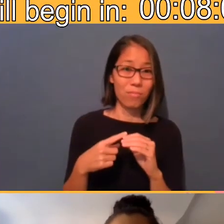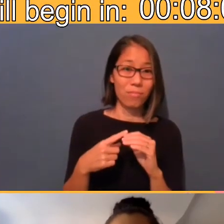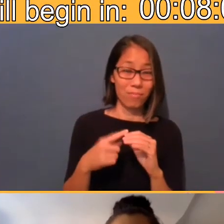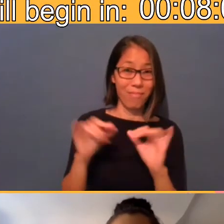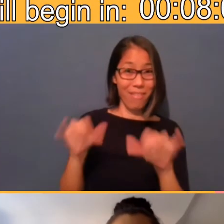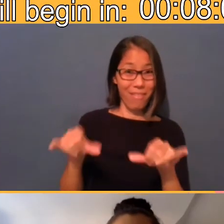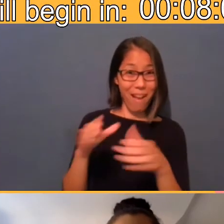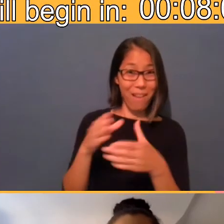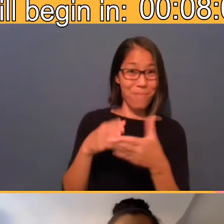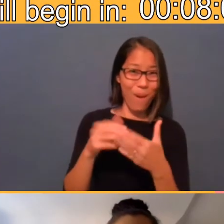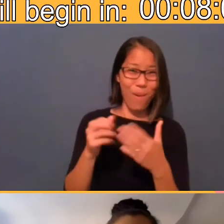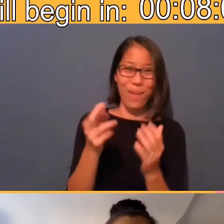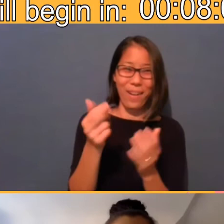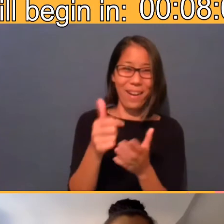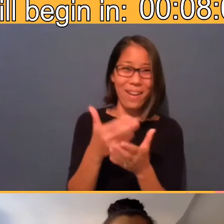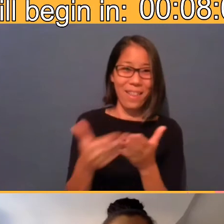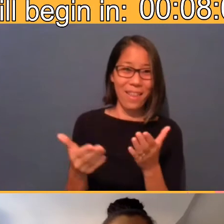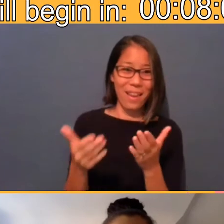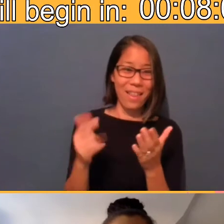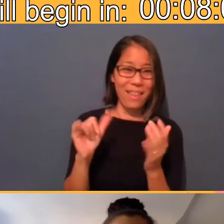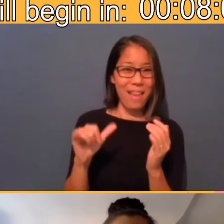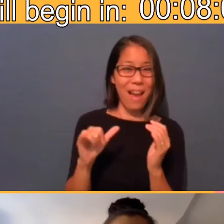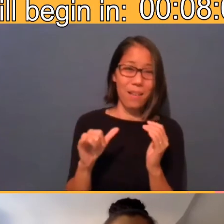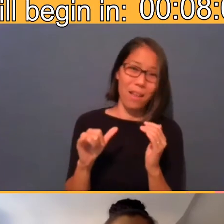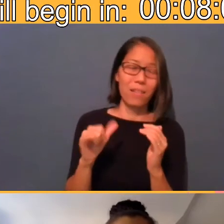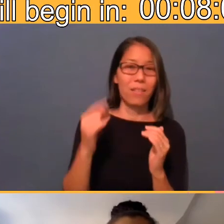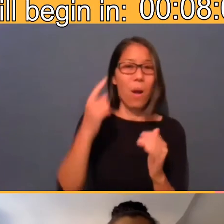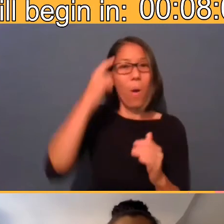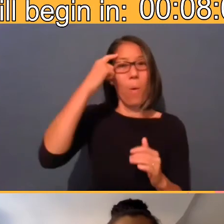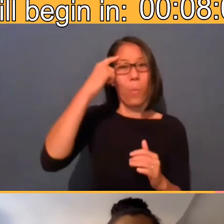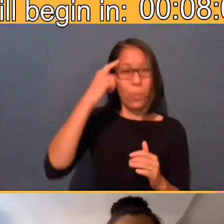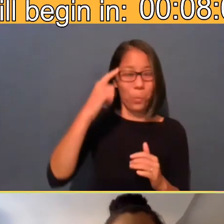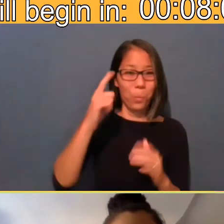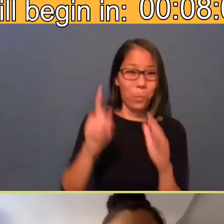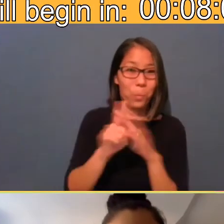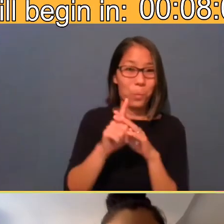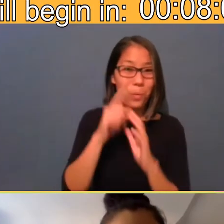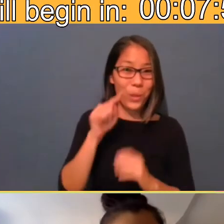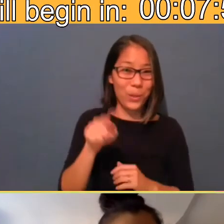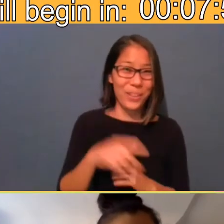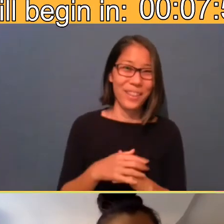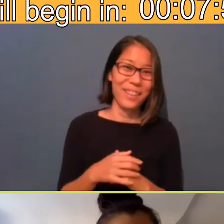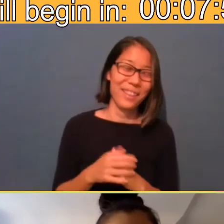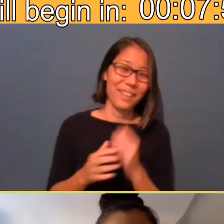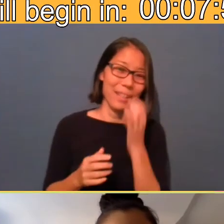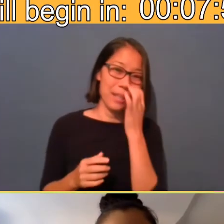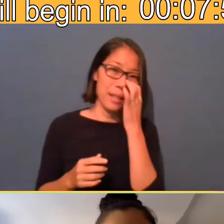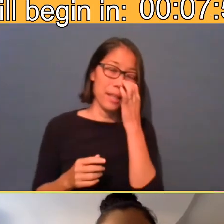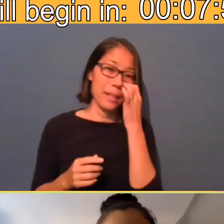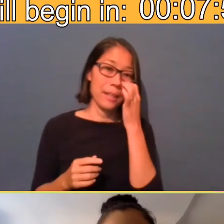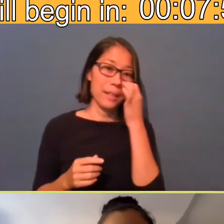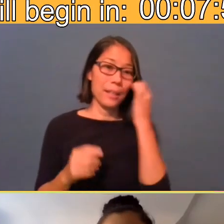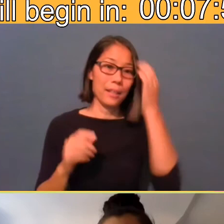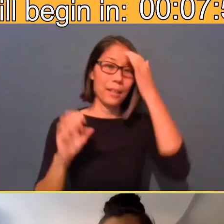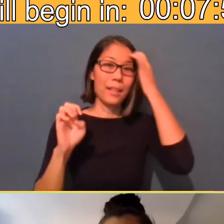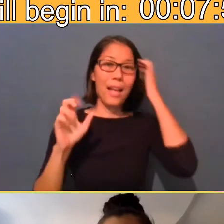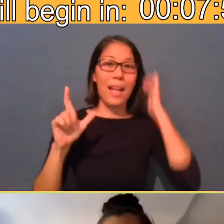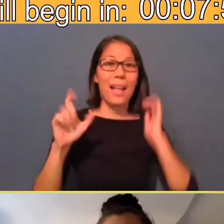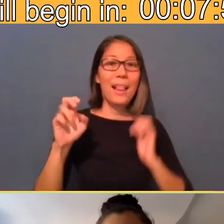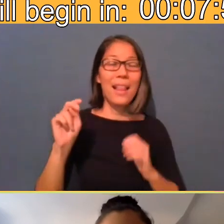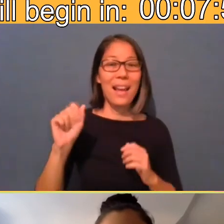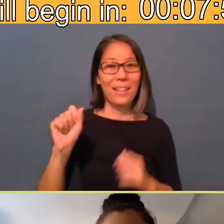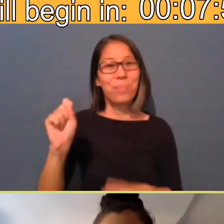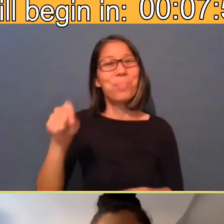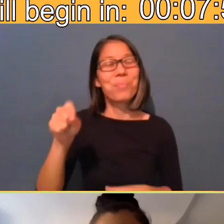that, or anything that rings for you? Yeah, you know, when we were forced